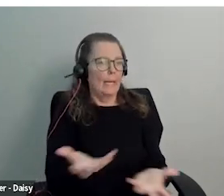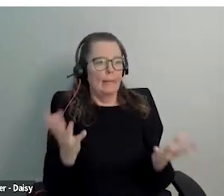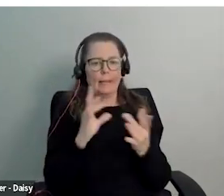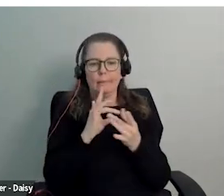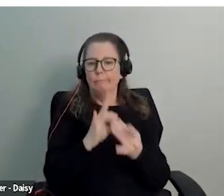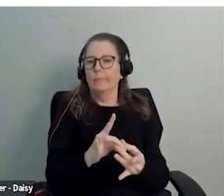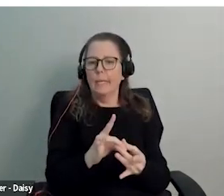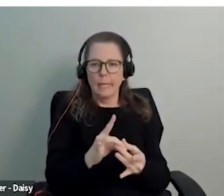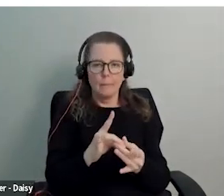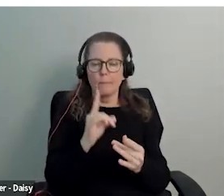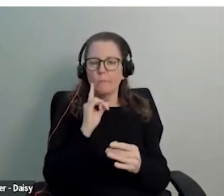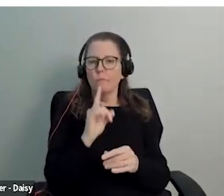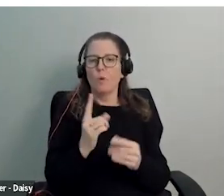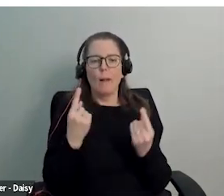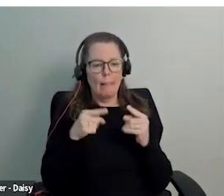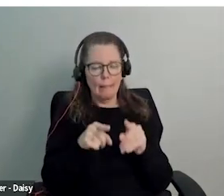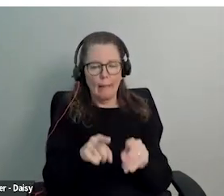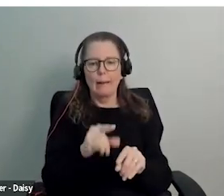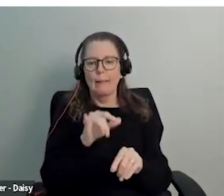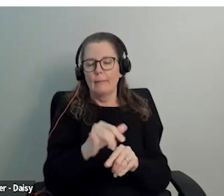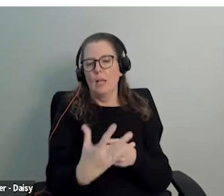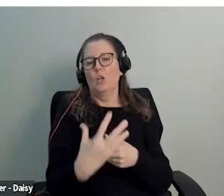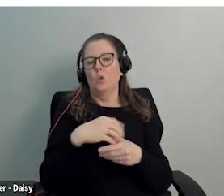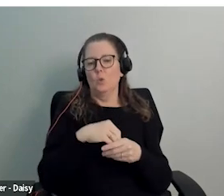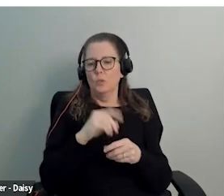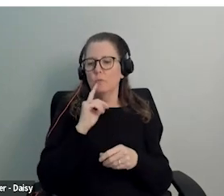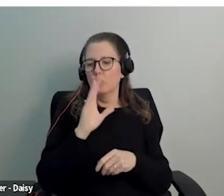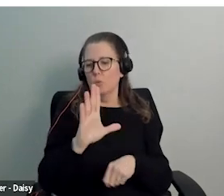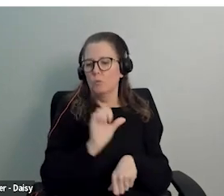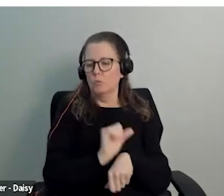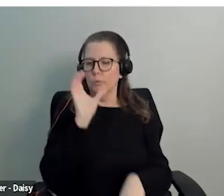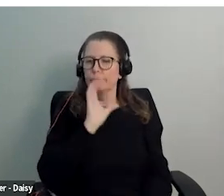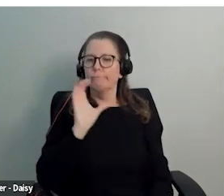pertains to aligning on inclusion in your job search.